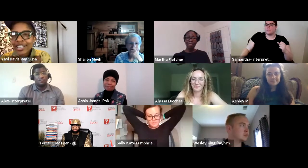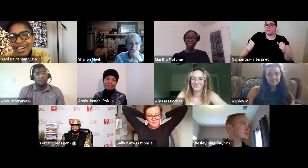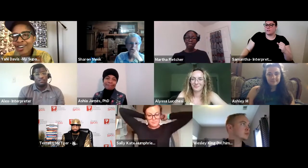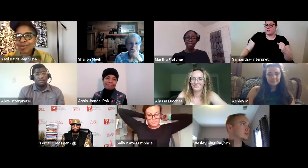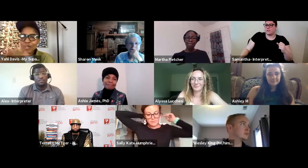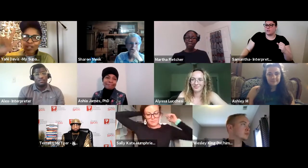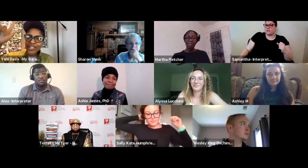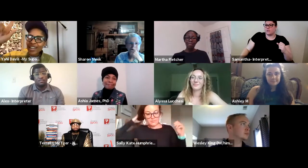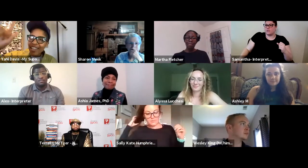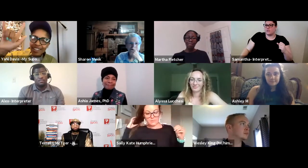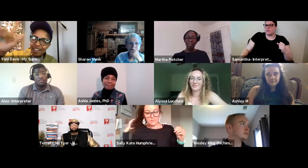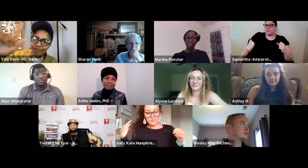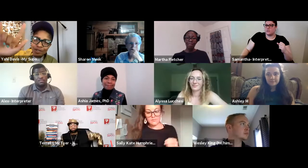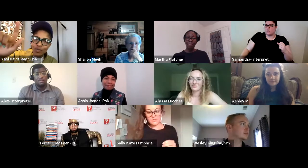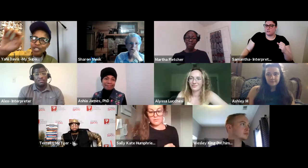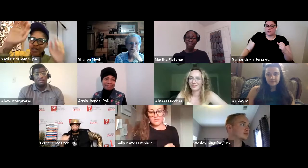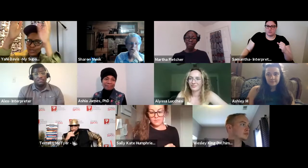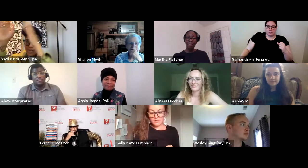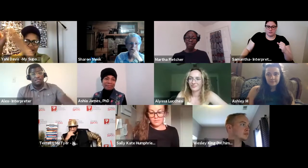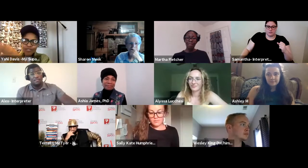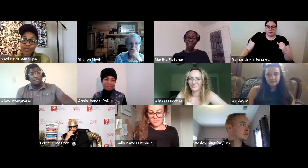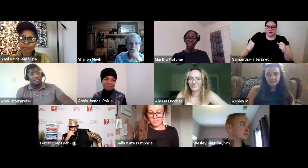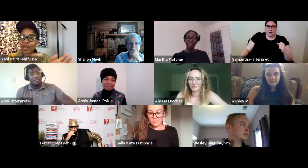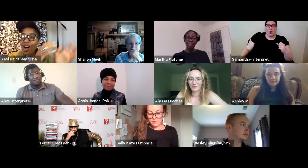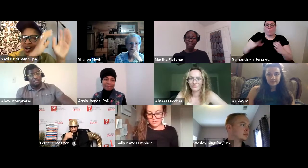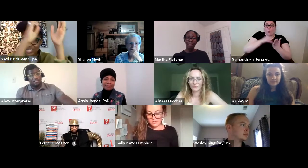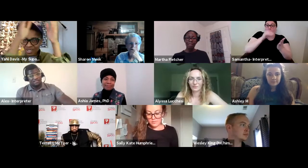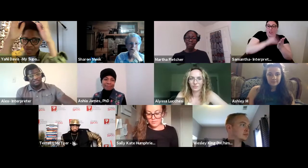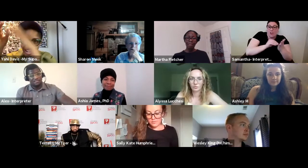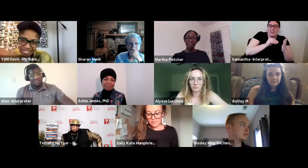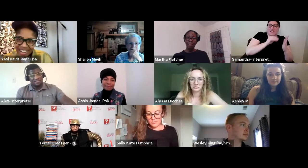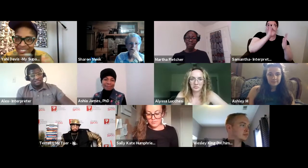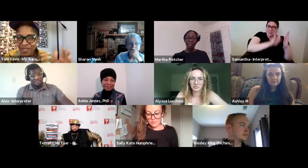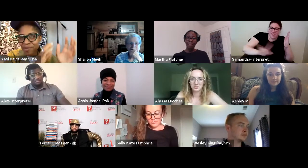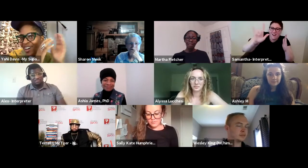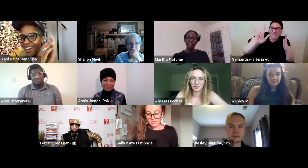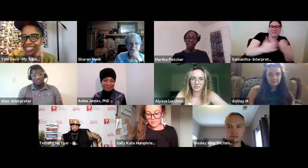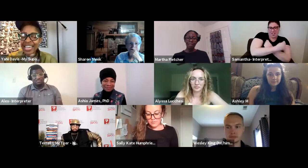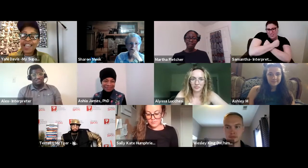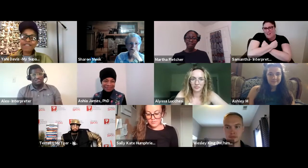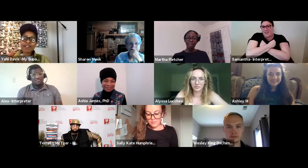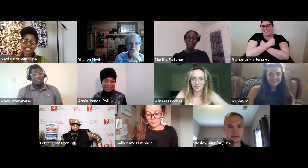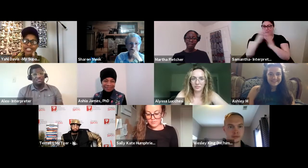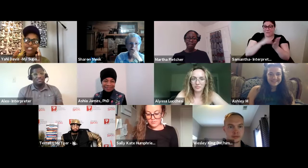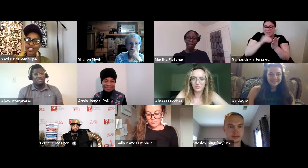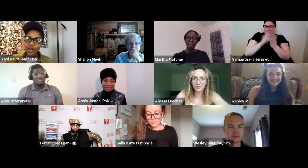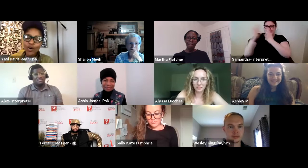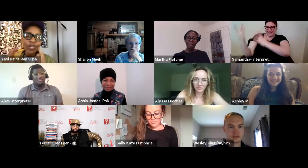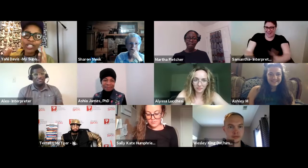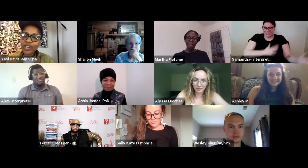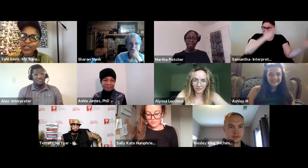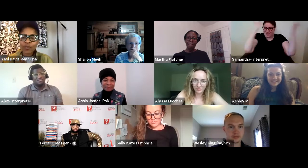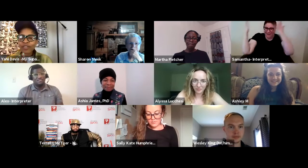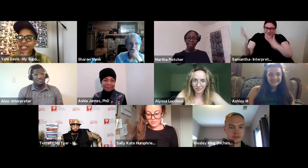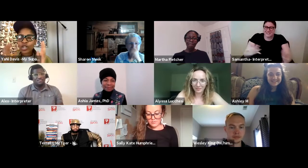learning love. We're learning I love you. We learned round of applause. All right, round of applause. Family, look,